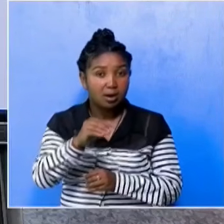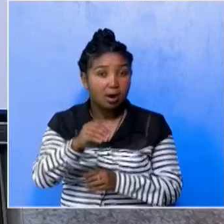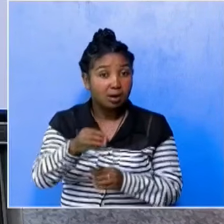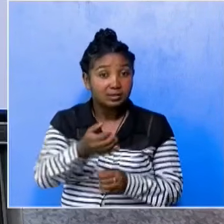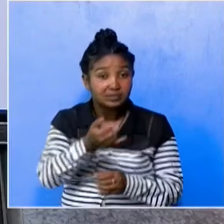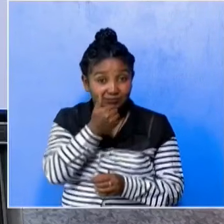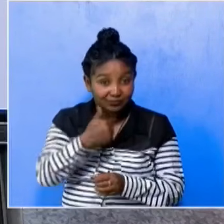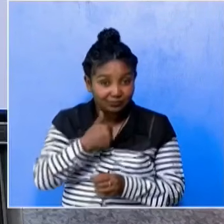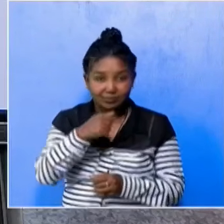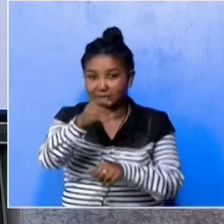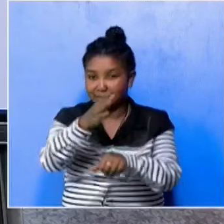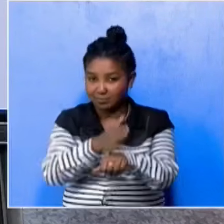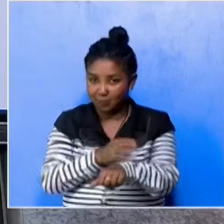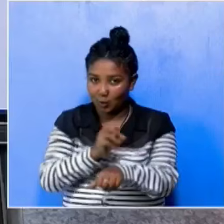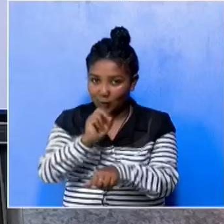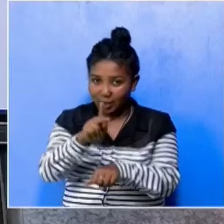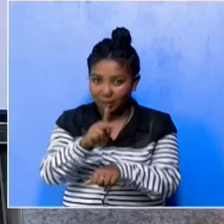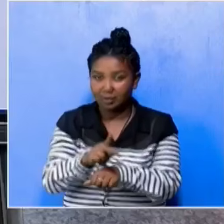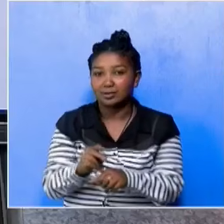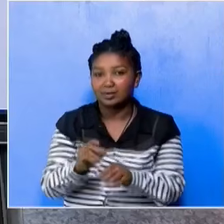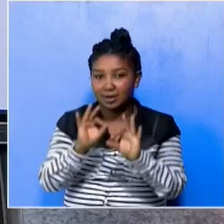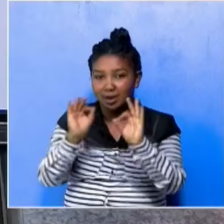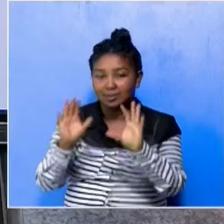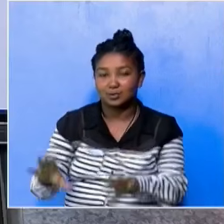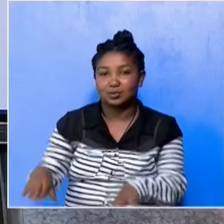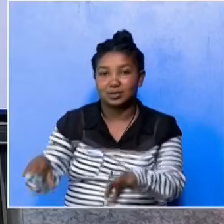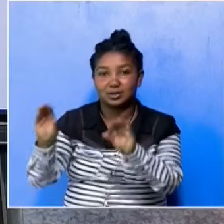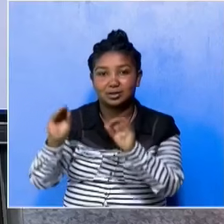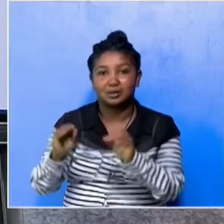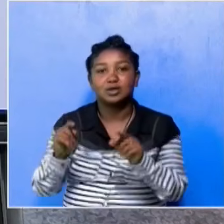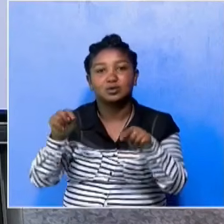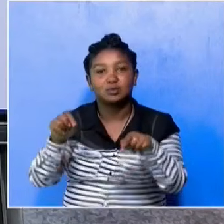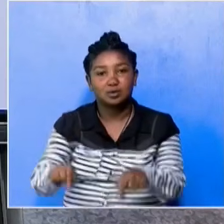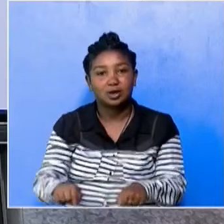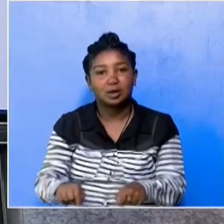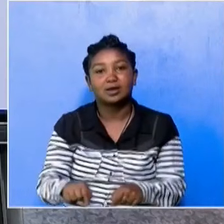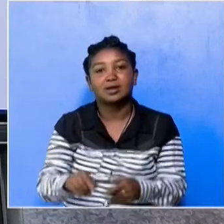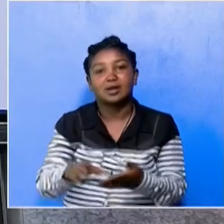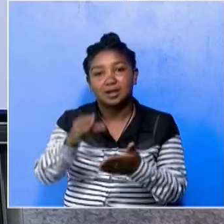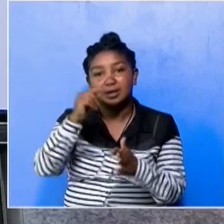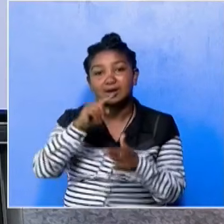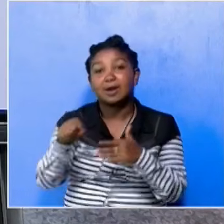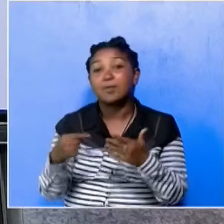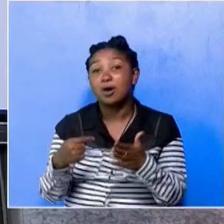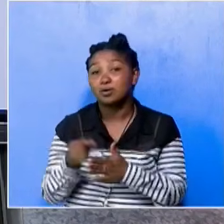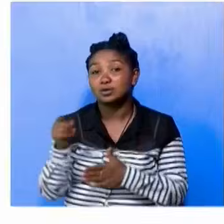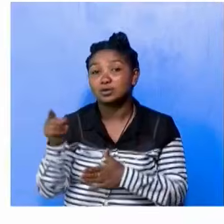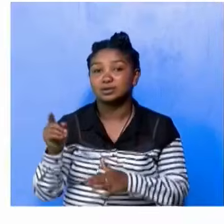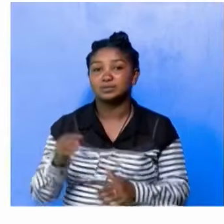it. Okay? Nice student. Okay, today we will say something about,